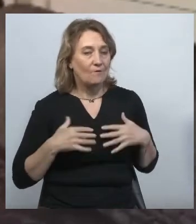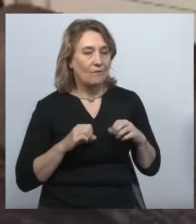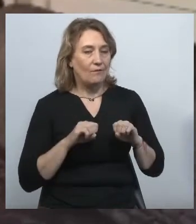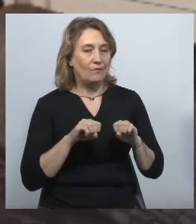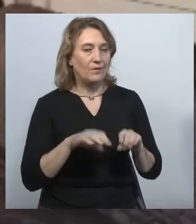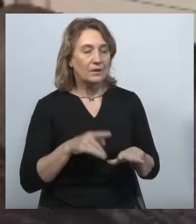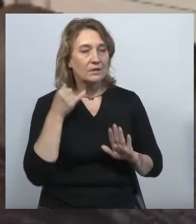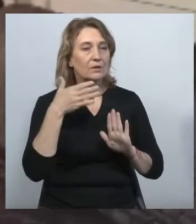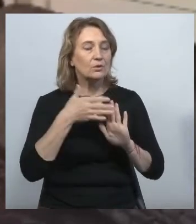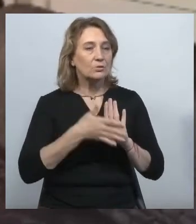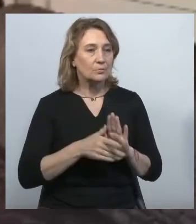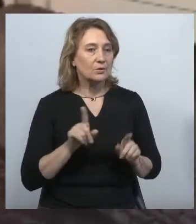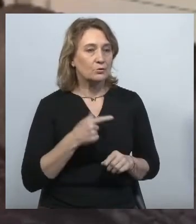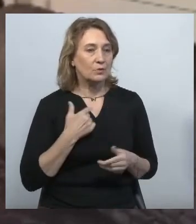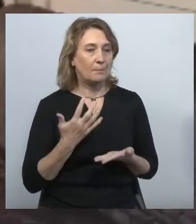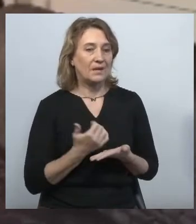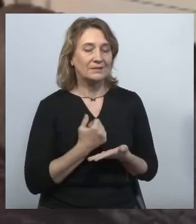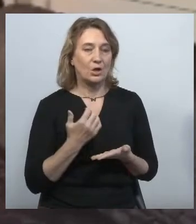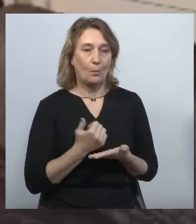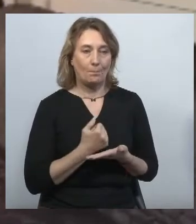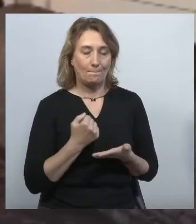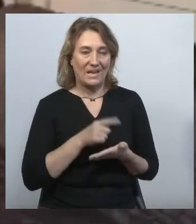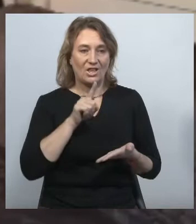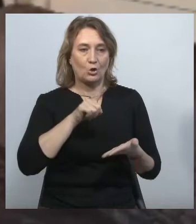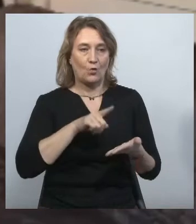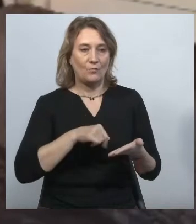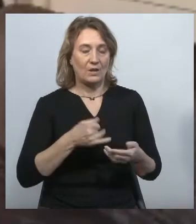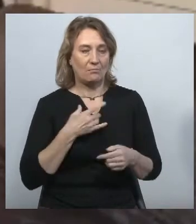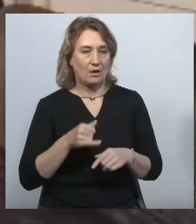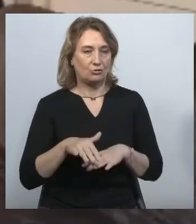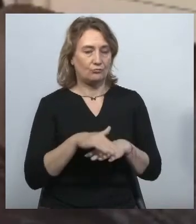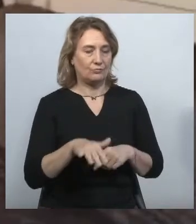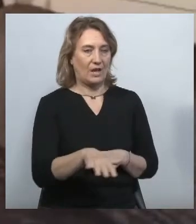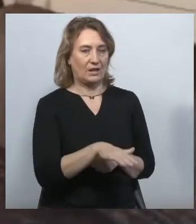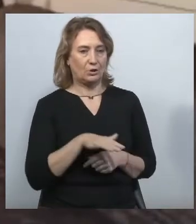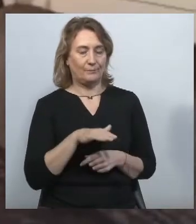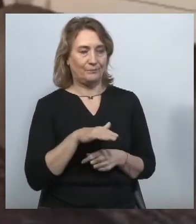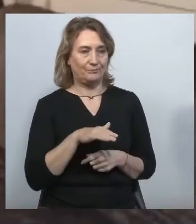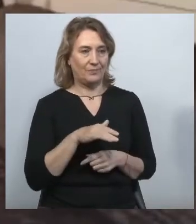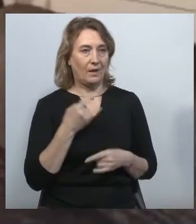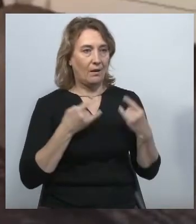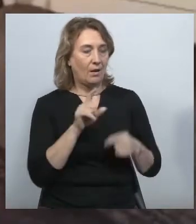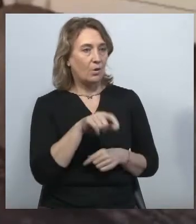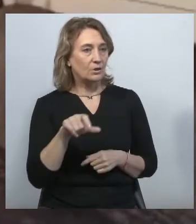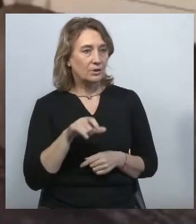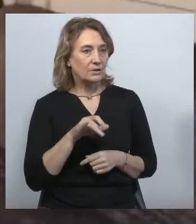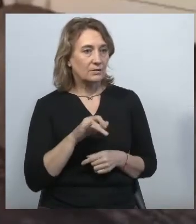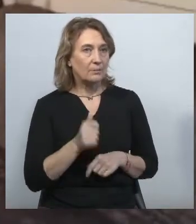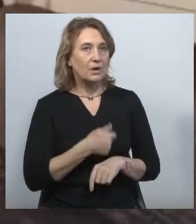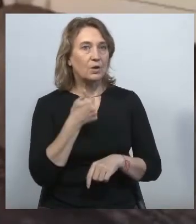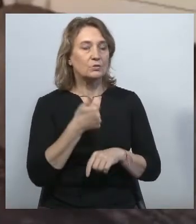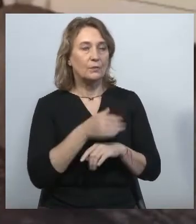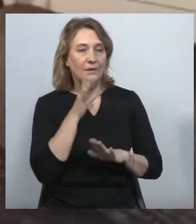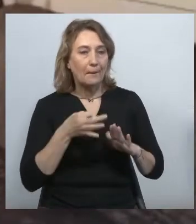earn the trust of our audience. That is one of our primary relationships that will give an